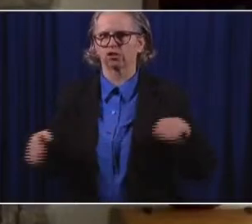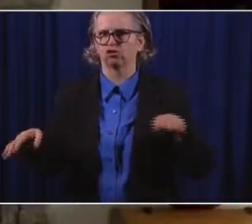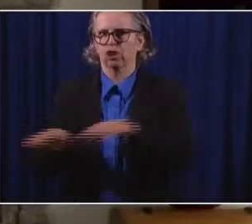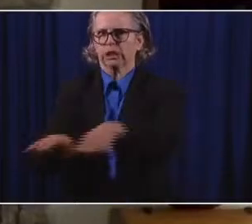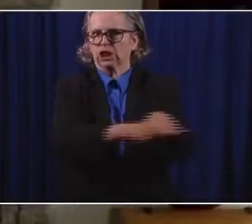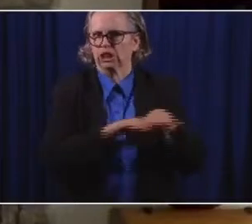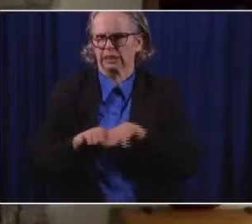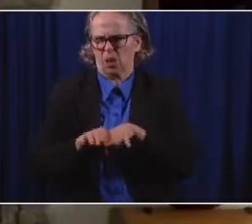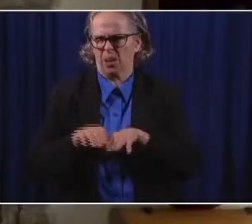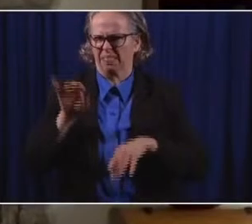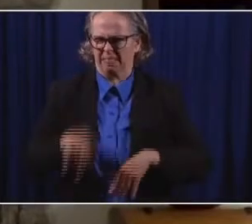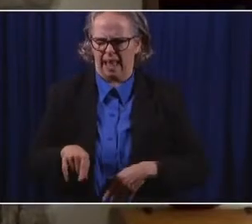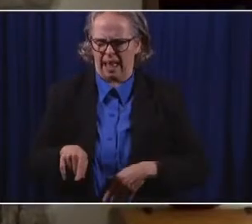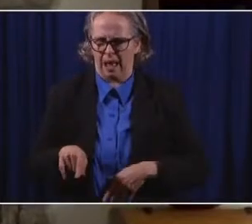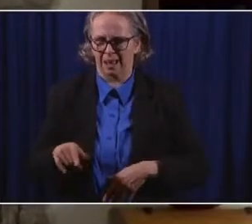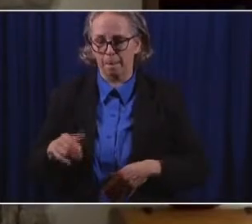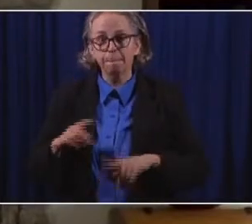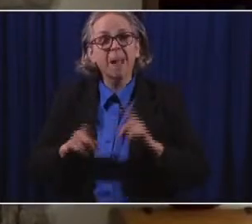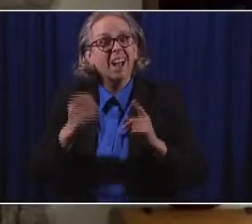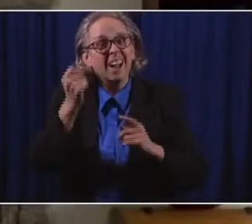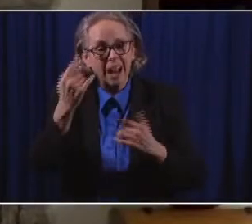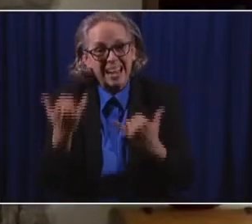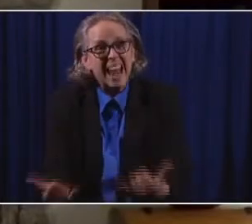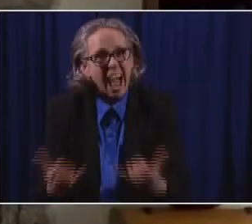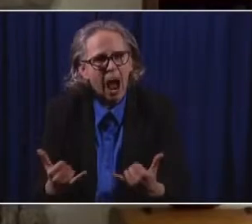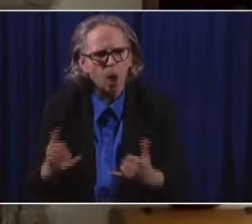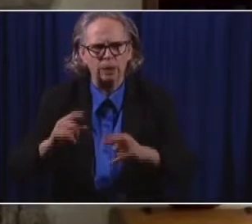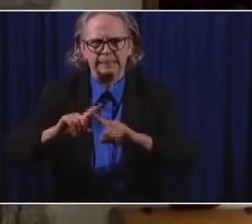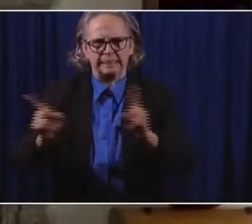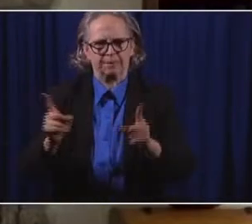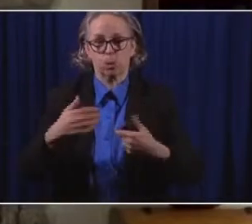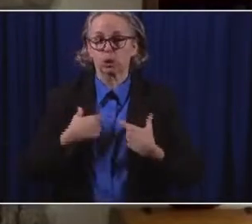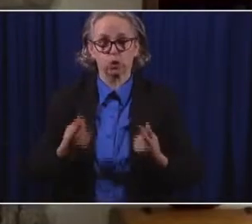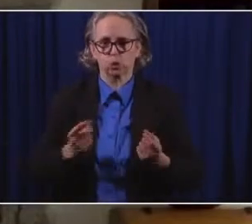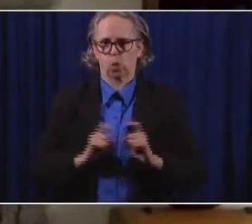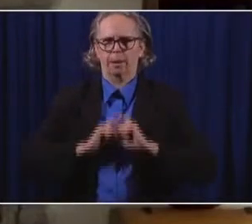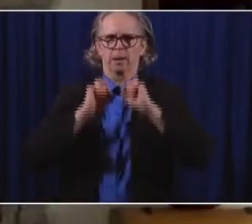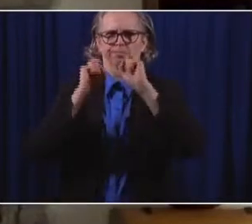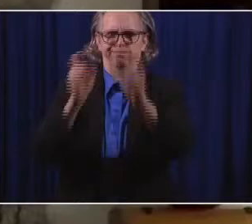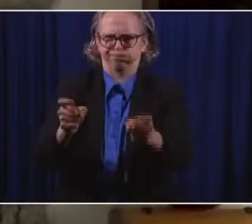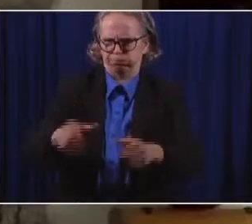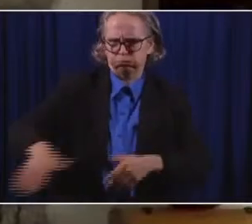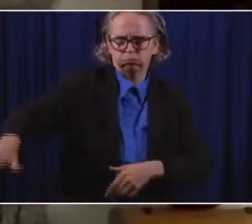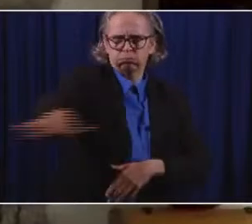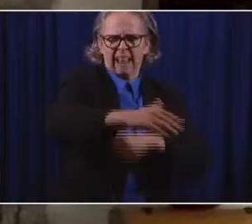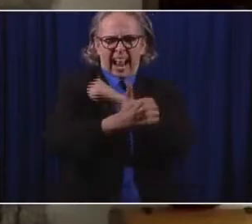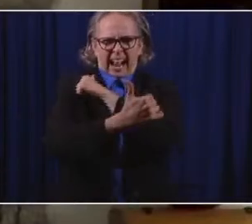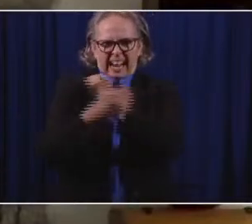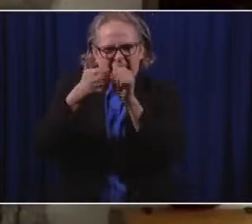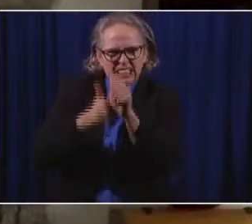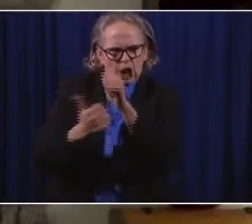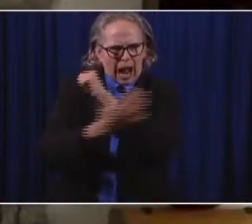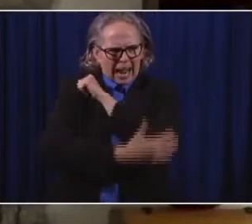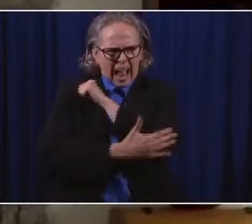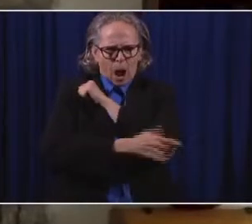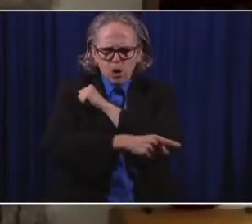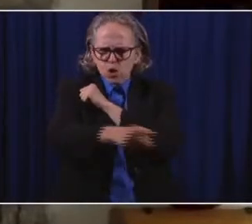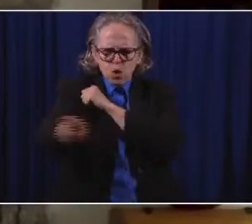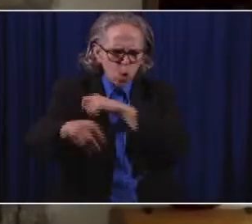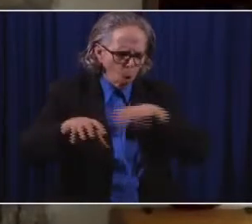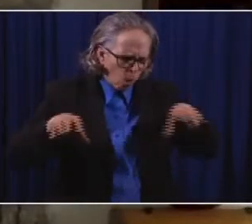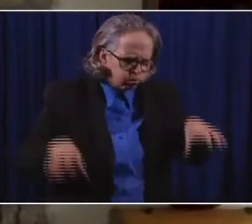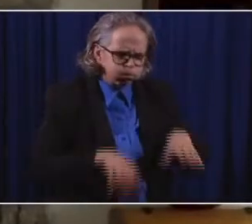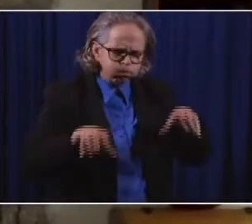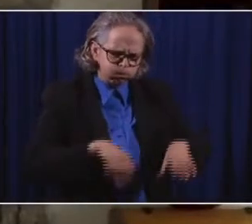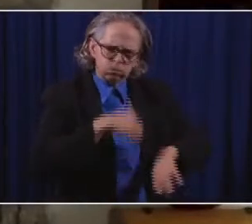really taking community work up to a higher level. We've got a lot of great